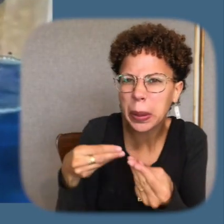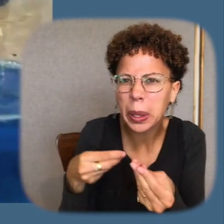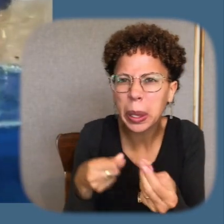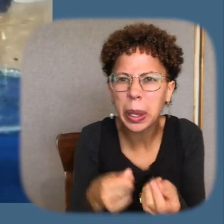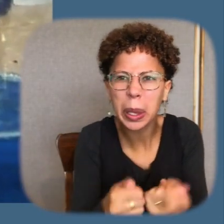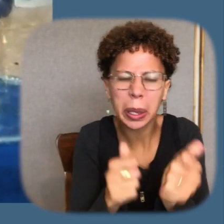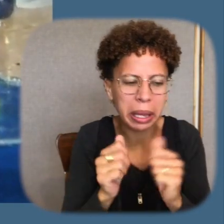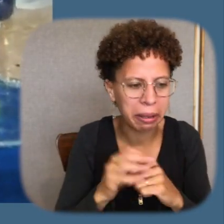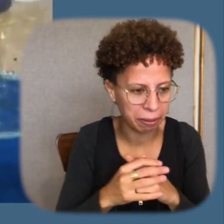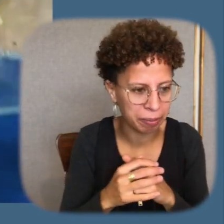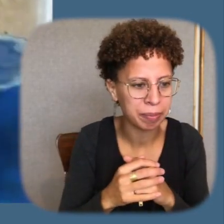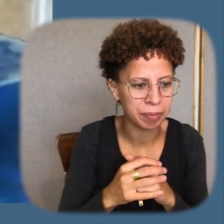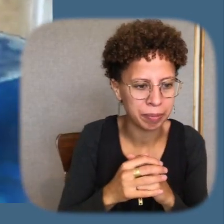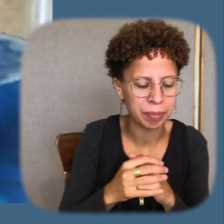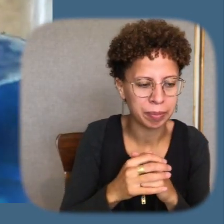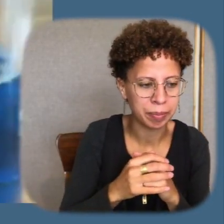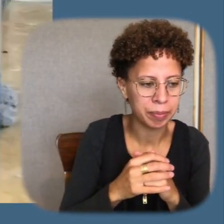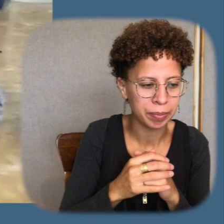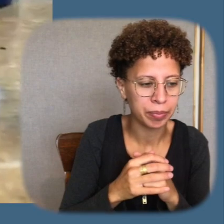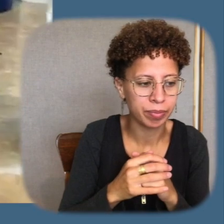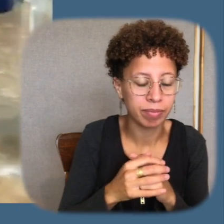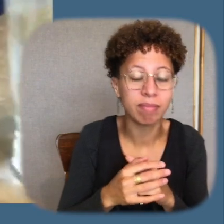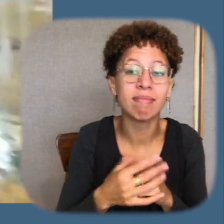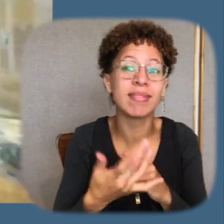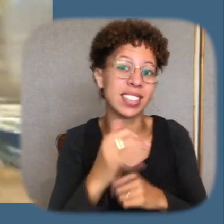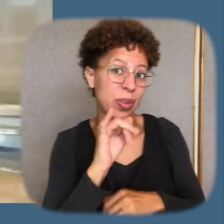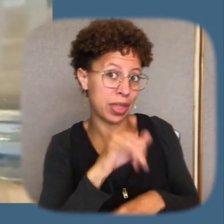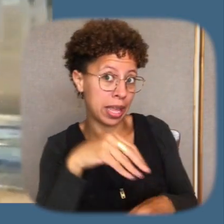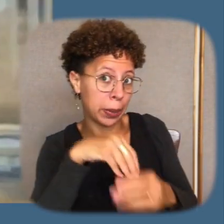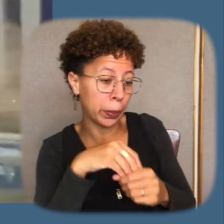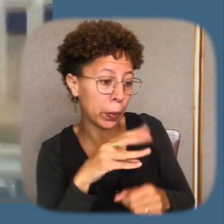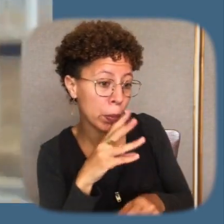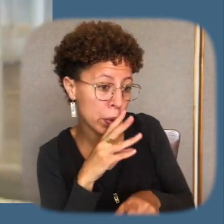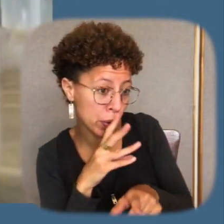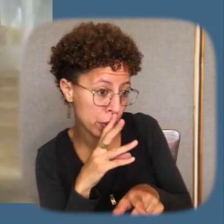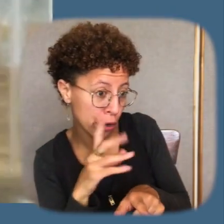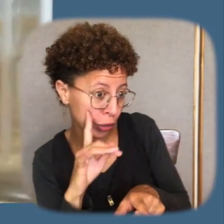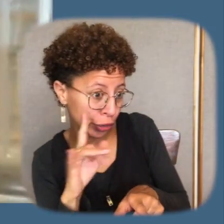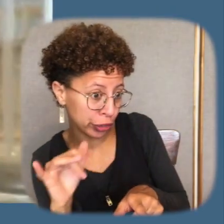slime. Okay, so here it is in the water.